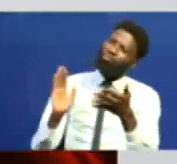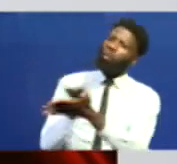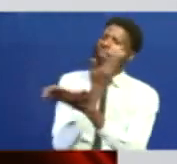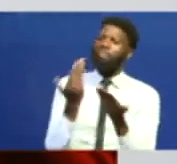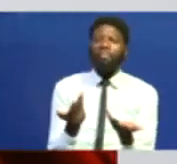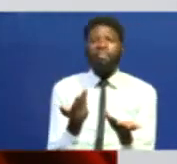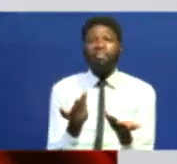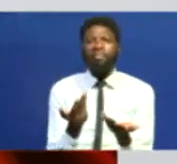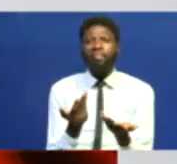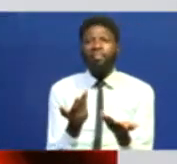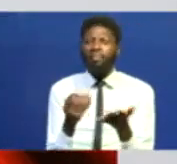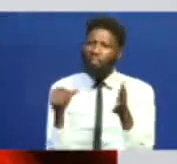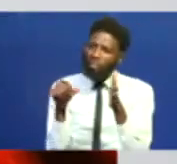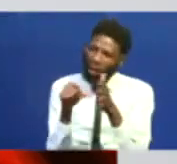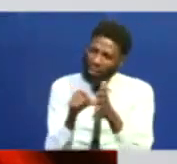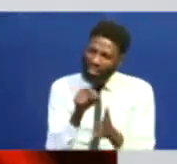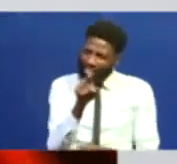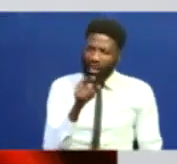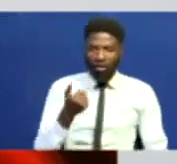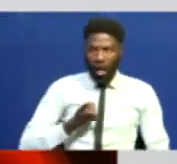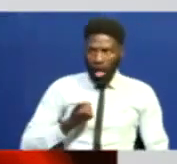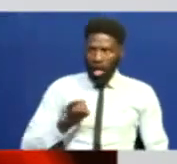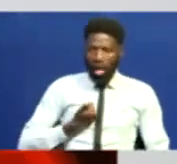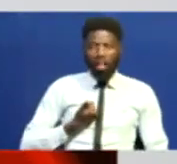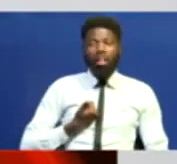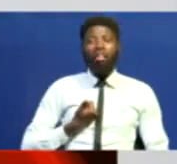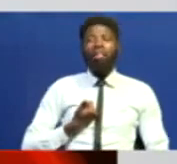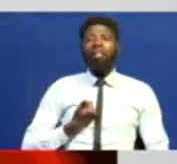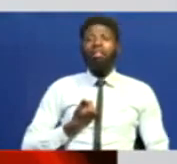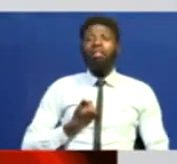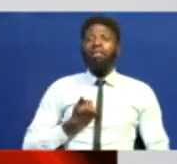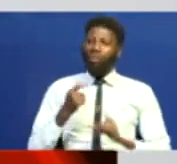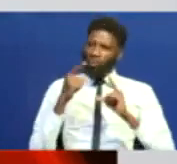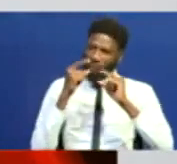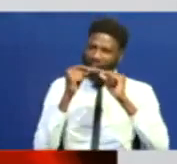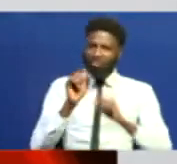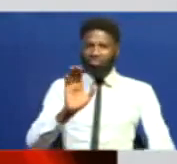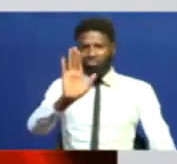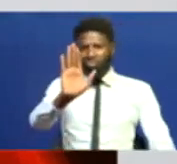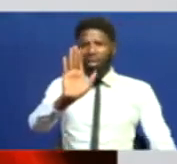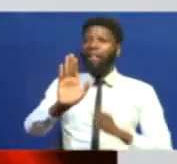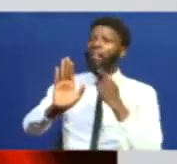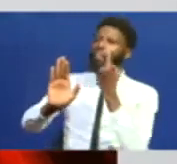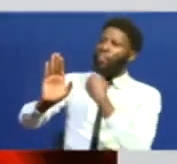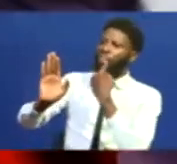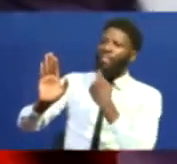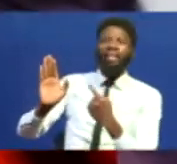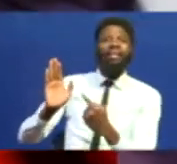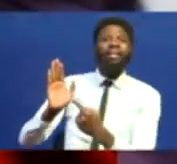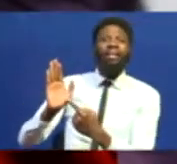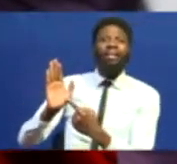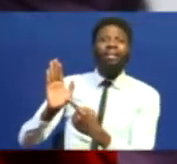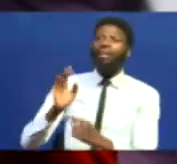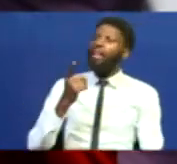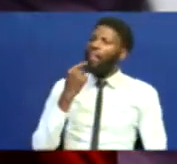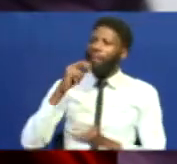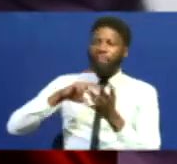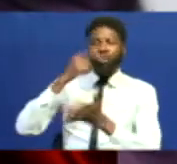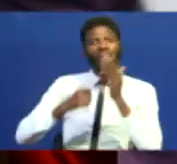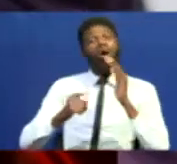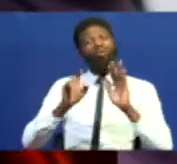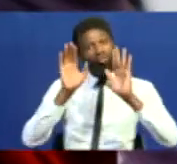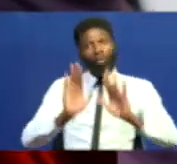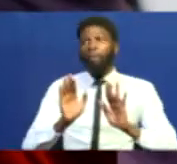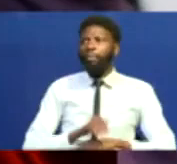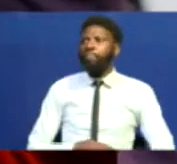na hii vita juu ya wasichana. Hiyo mkono red imesema ni nini? Stop. Hakuna excuse. Statistics indicate that